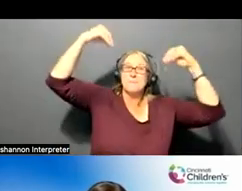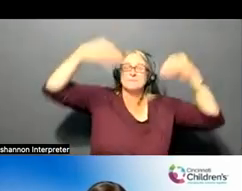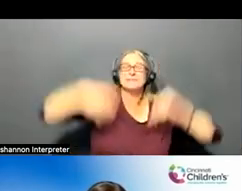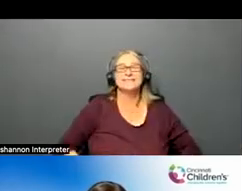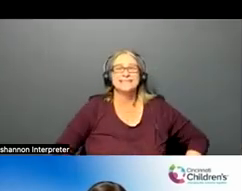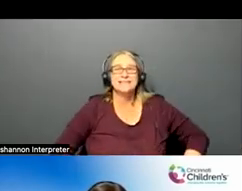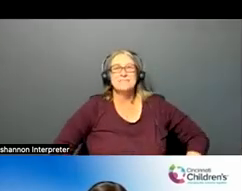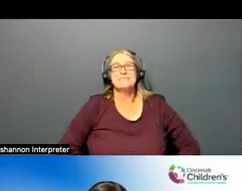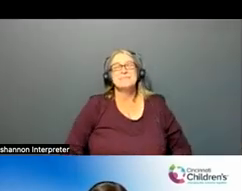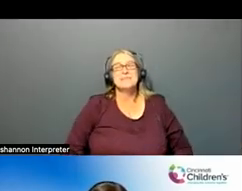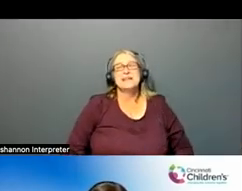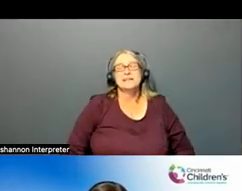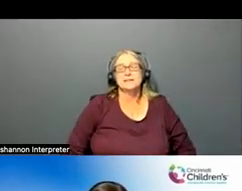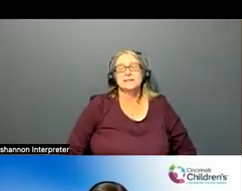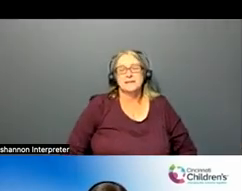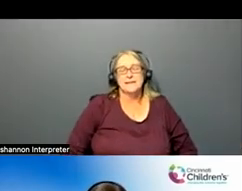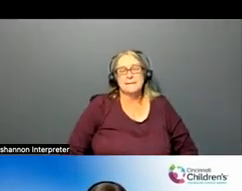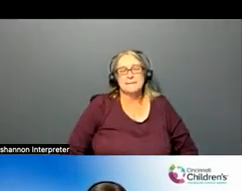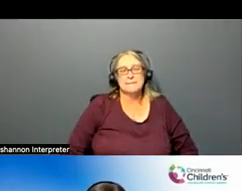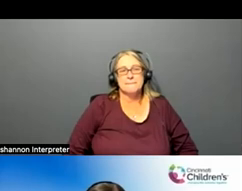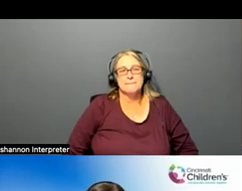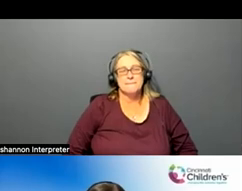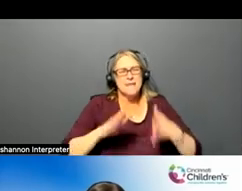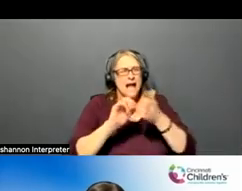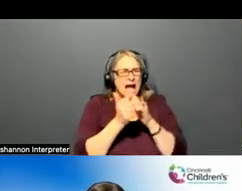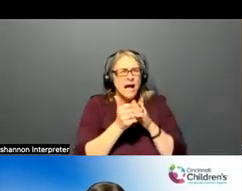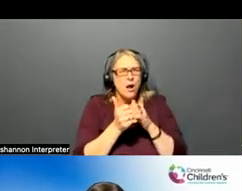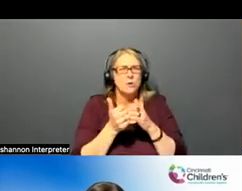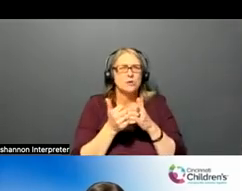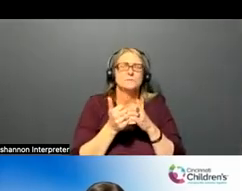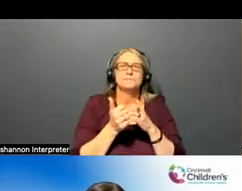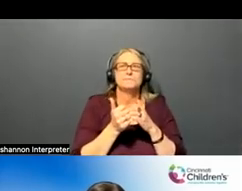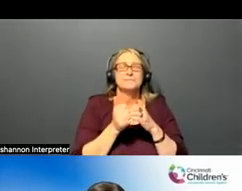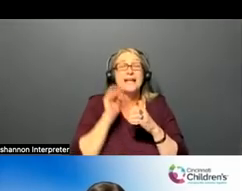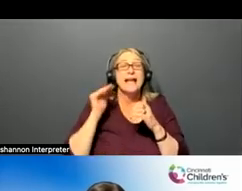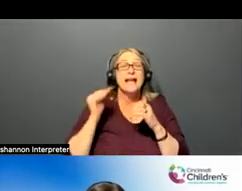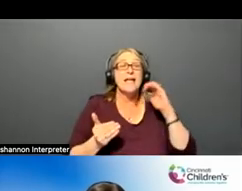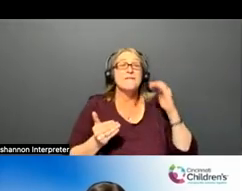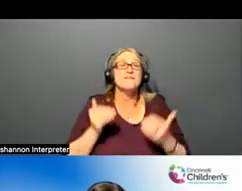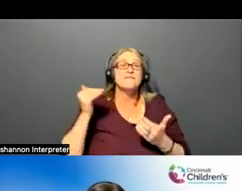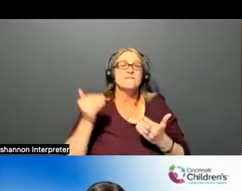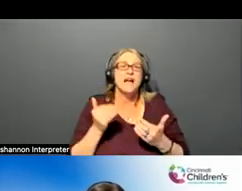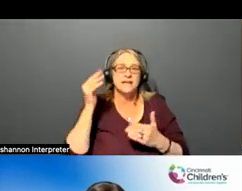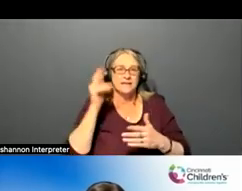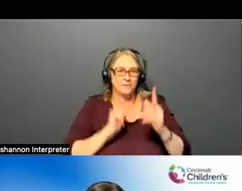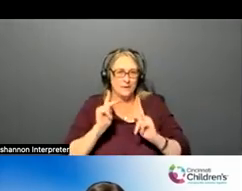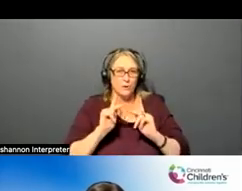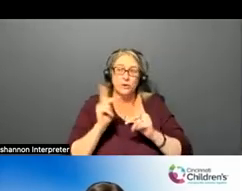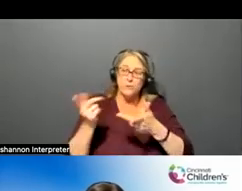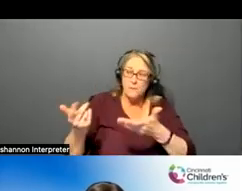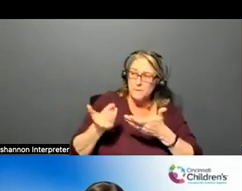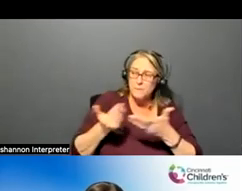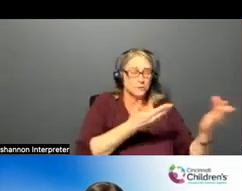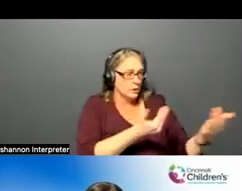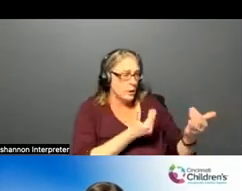and I think that the way we do that is by inviting people into conversations. So as Rishi